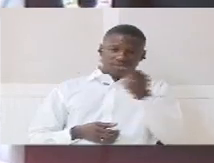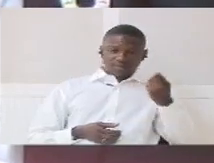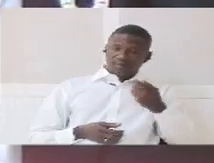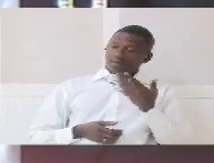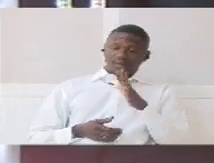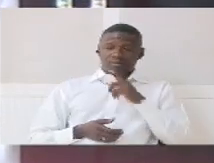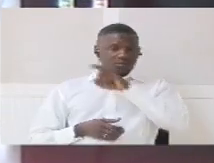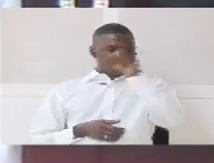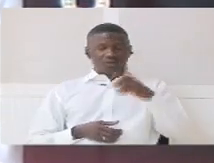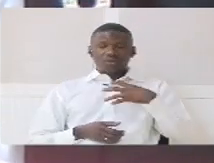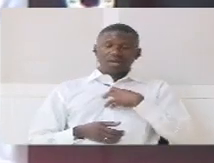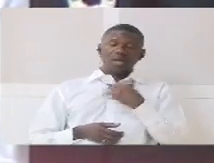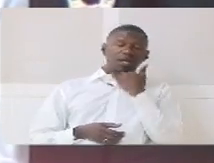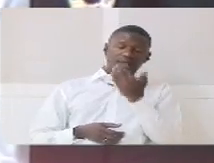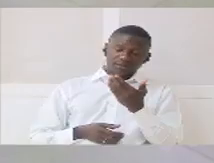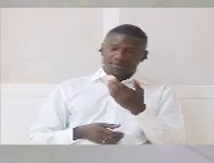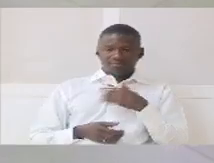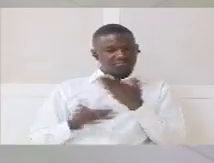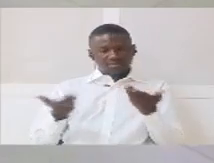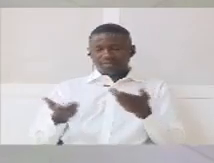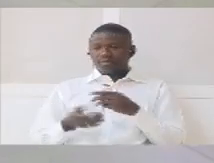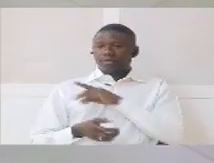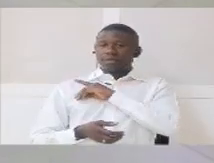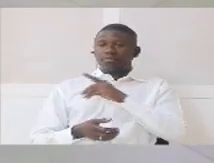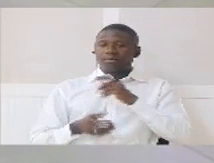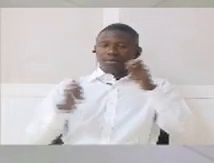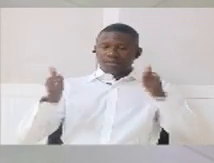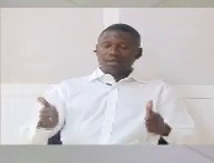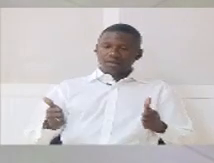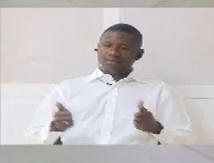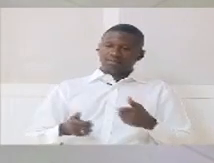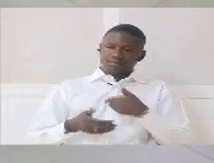also indicate. Deputy Chair, you have the floor.